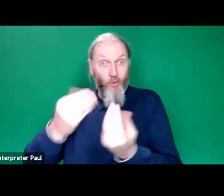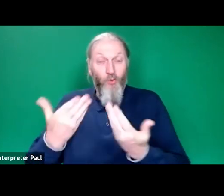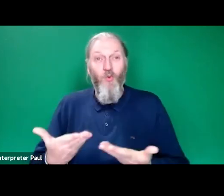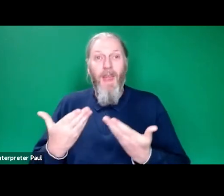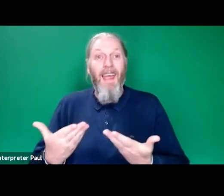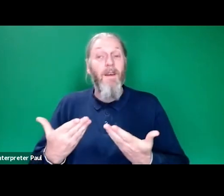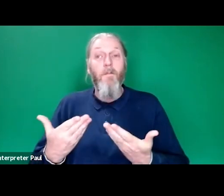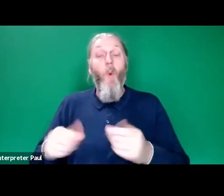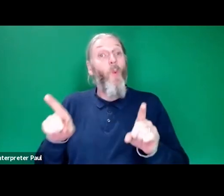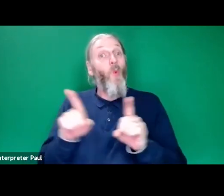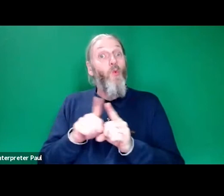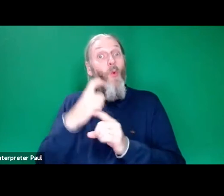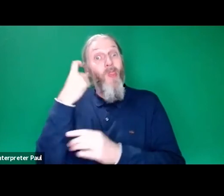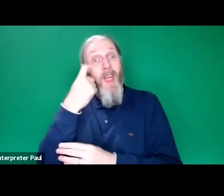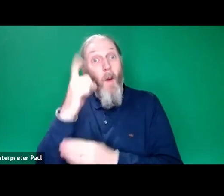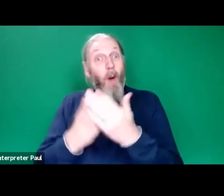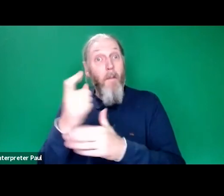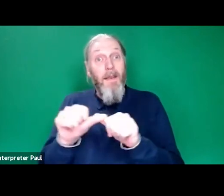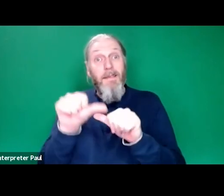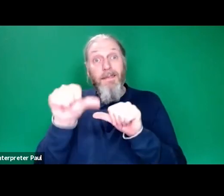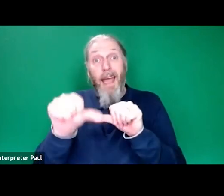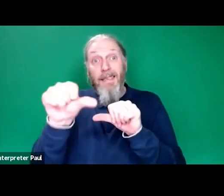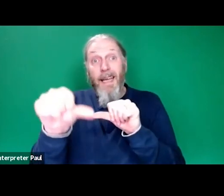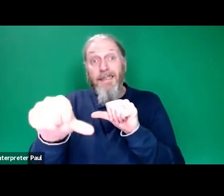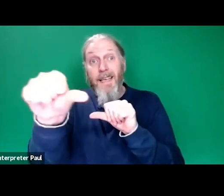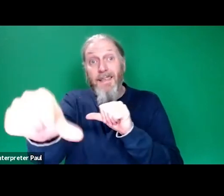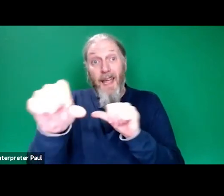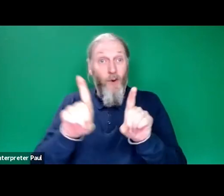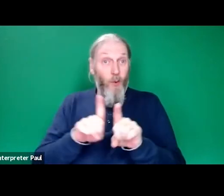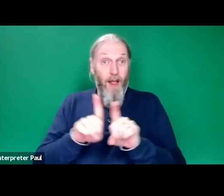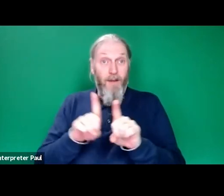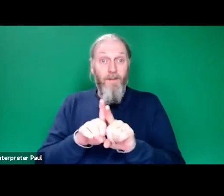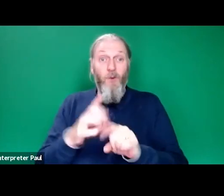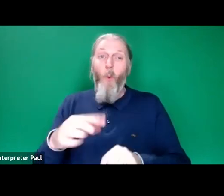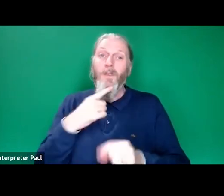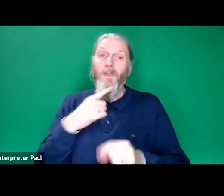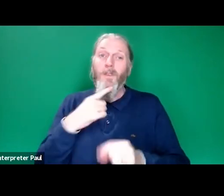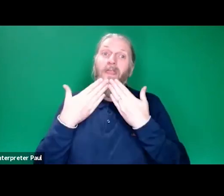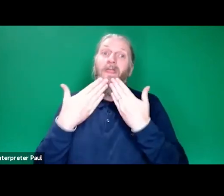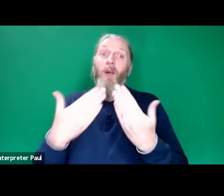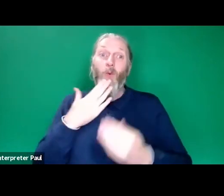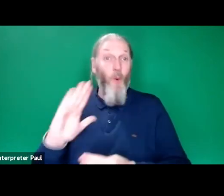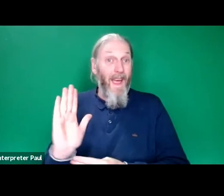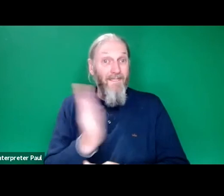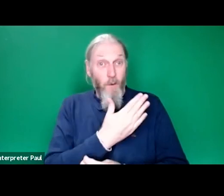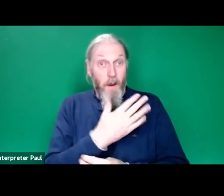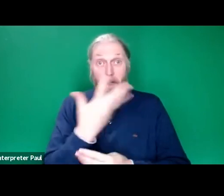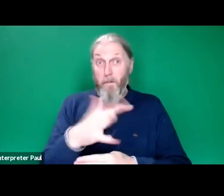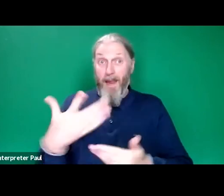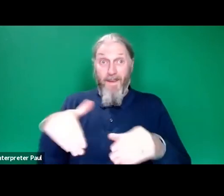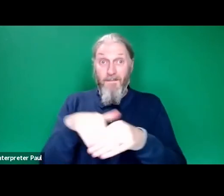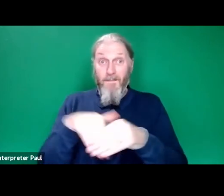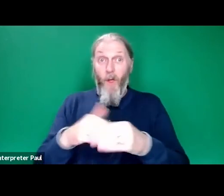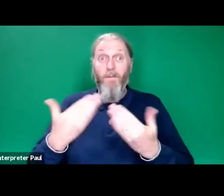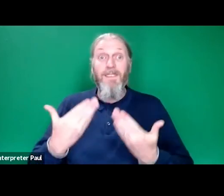of next steps and how we take all of this work forward. So thank you everybody who's joined us today for all